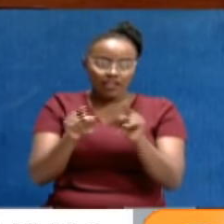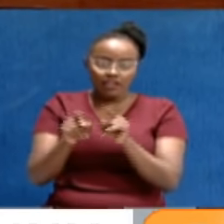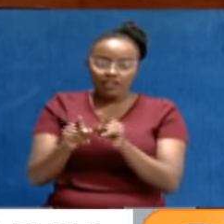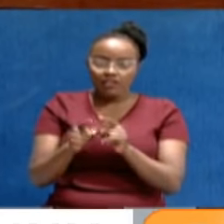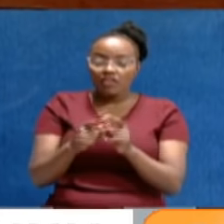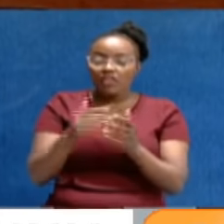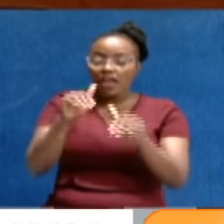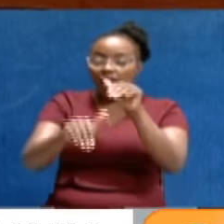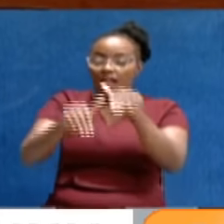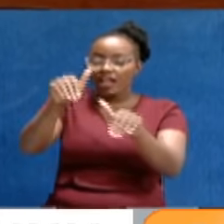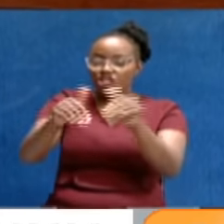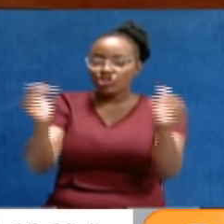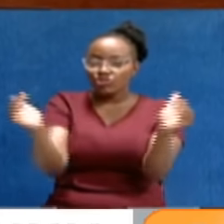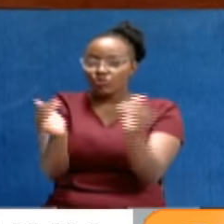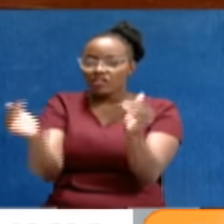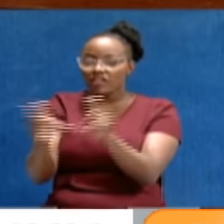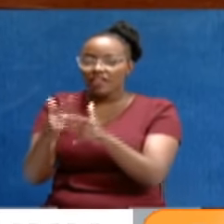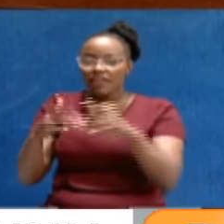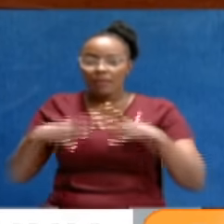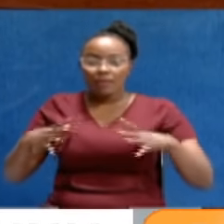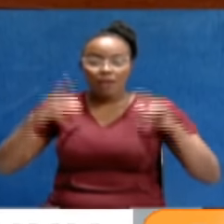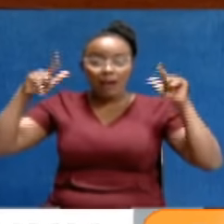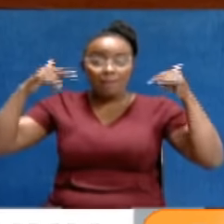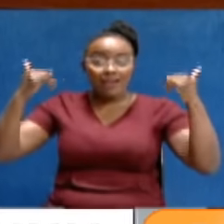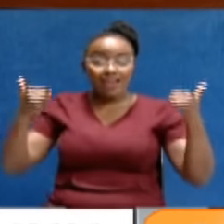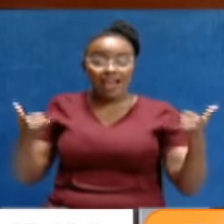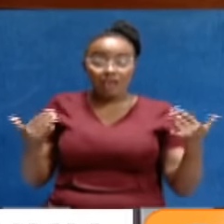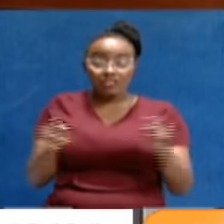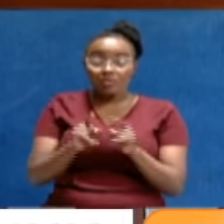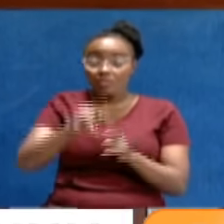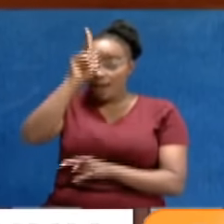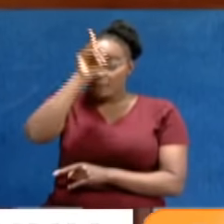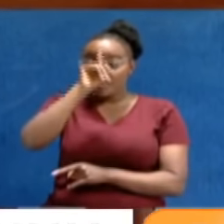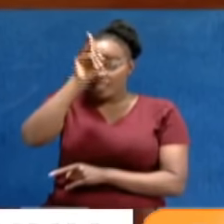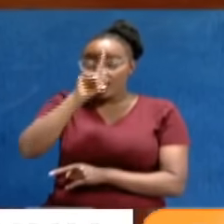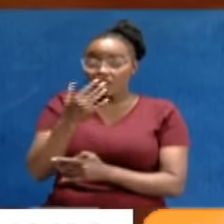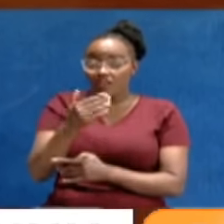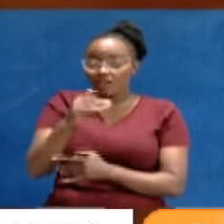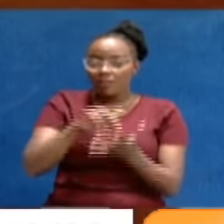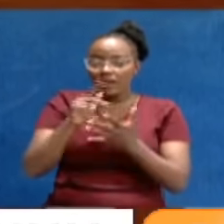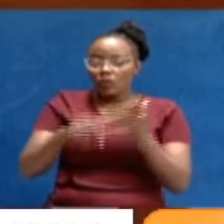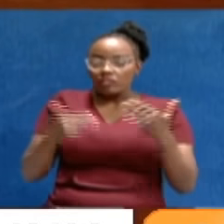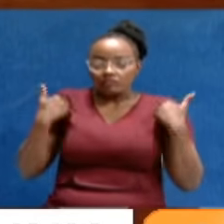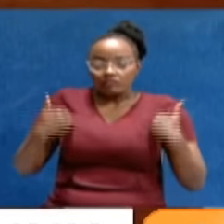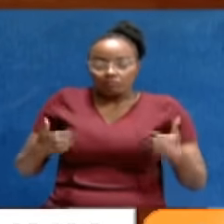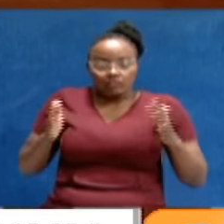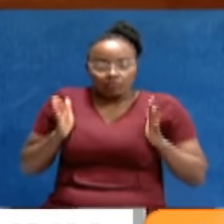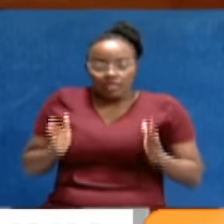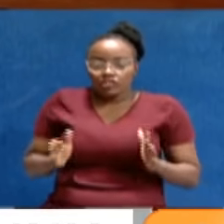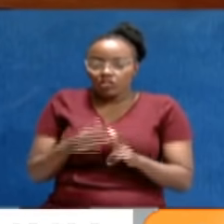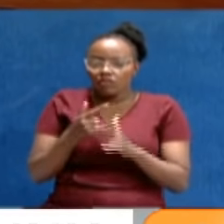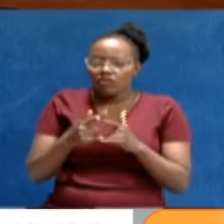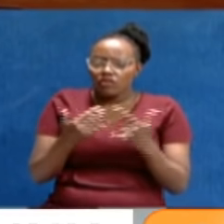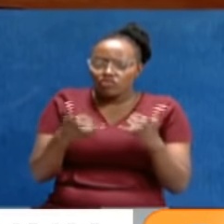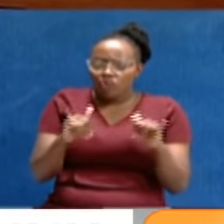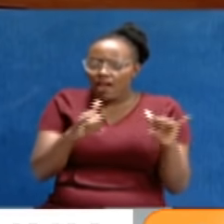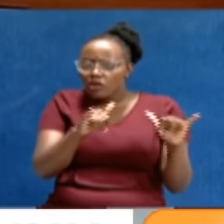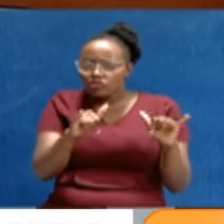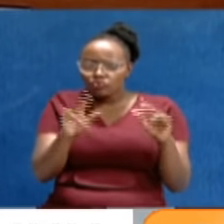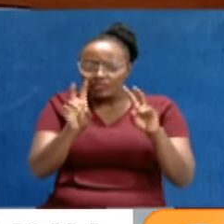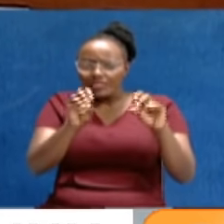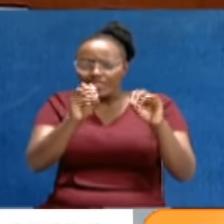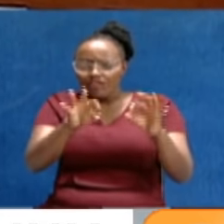small by-elections. These guys have gone nuts. And I'm very serious. So therefore, personally, I was looking for a situation